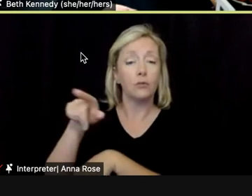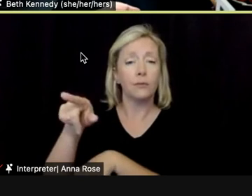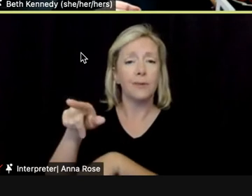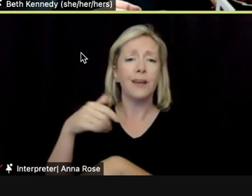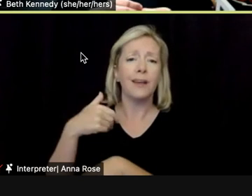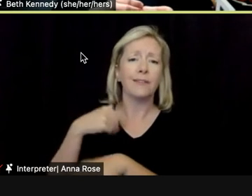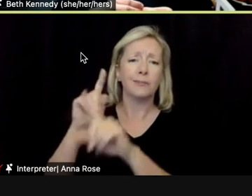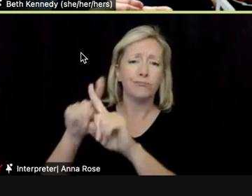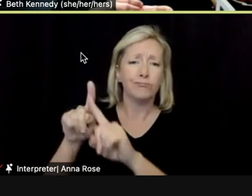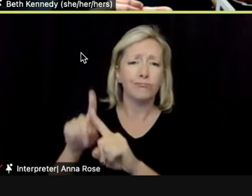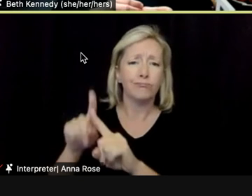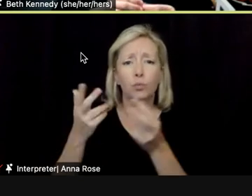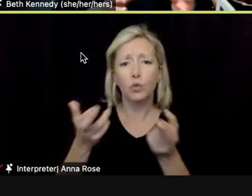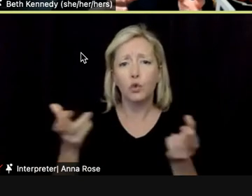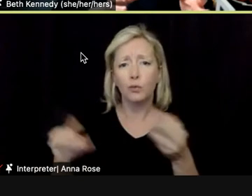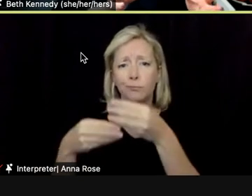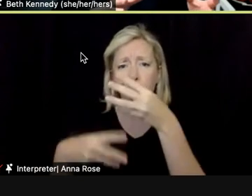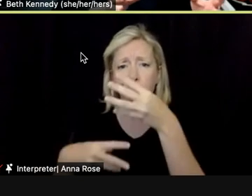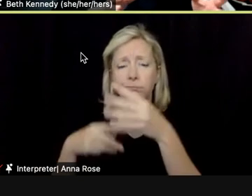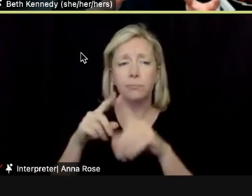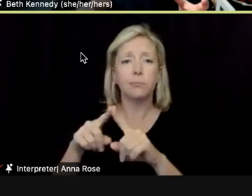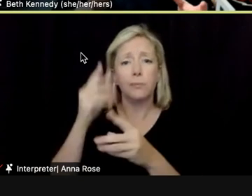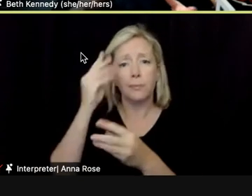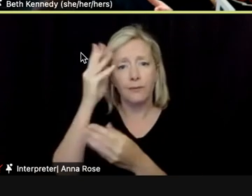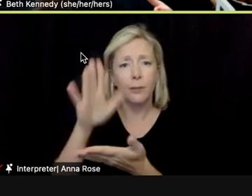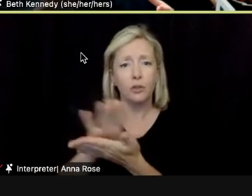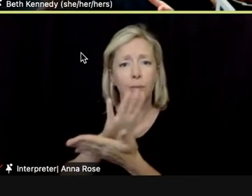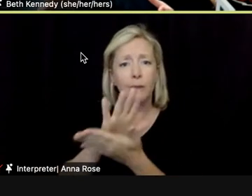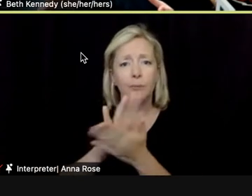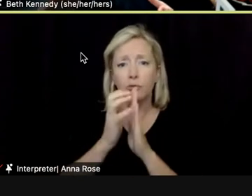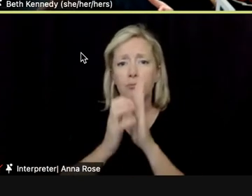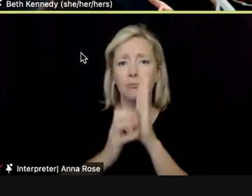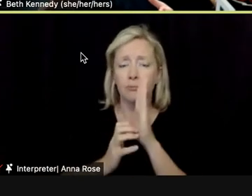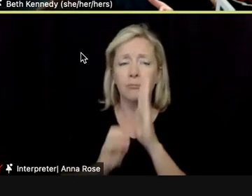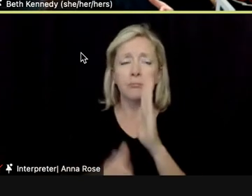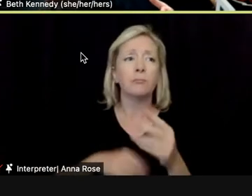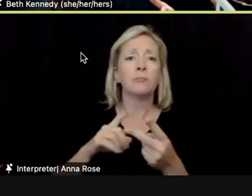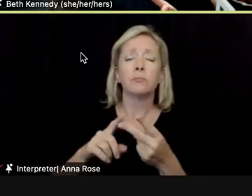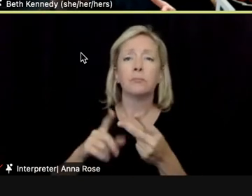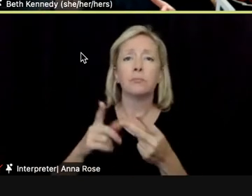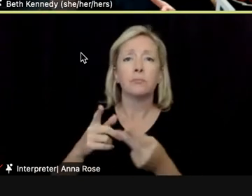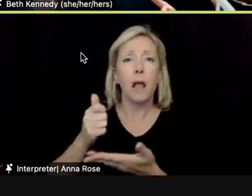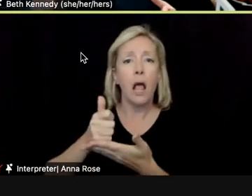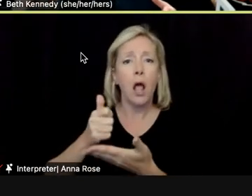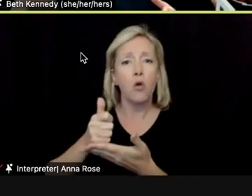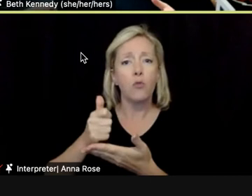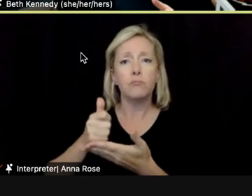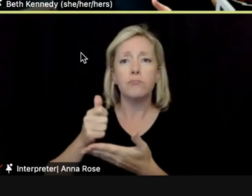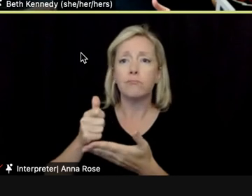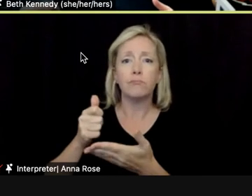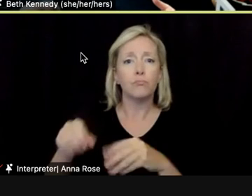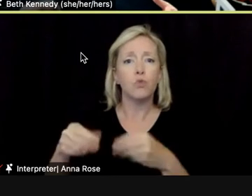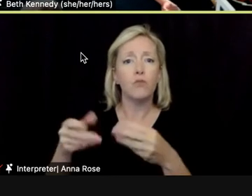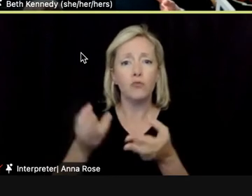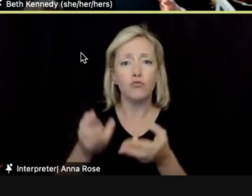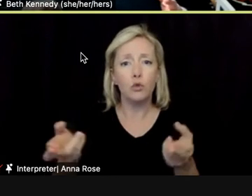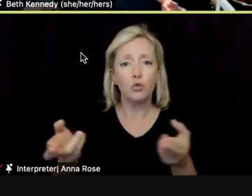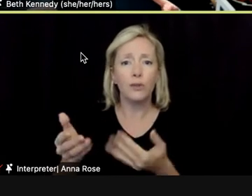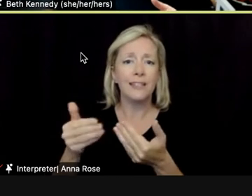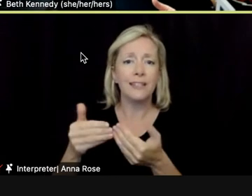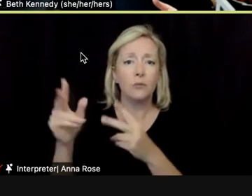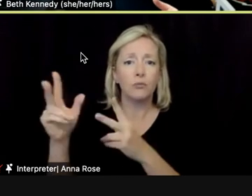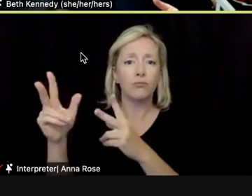sheets and kind of help us set parameters by having a number of downloadable documents that we can